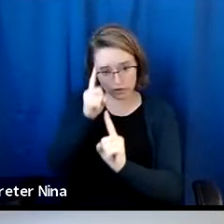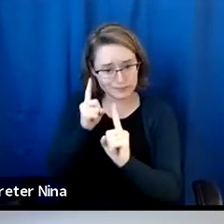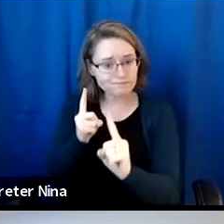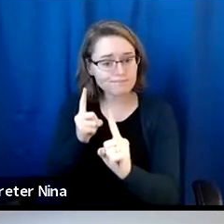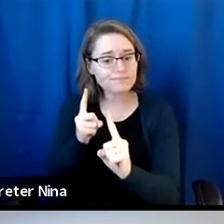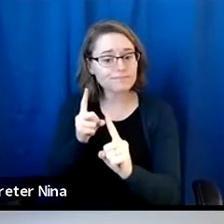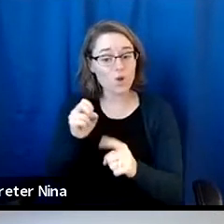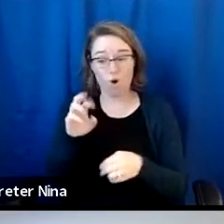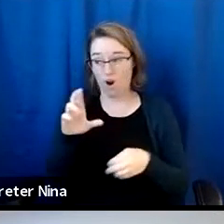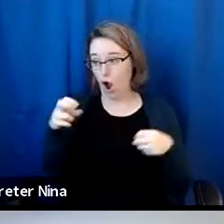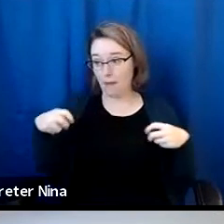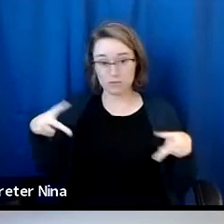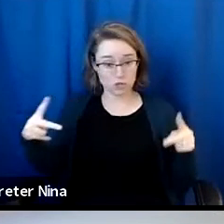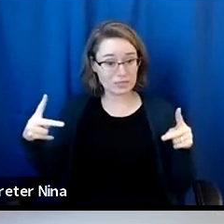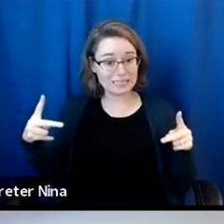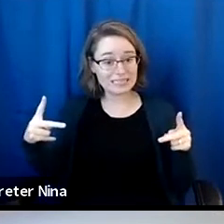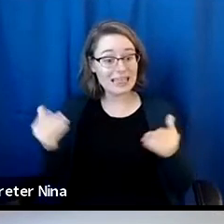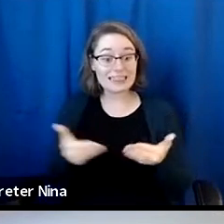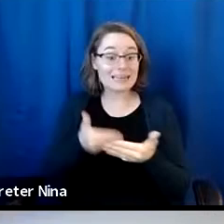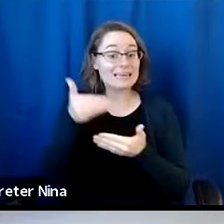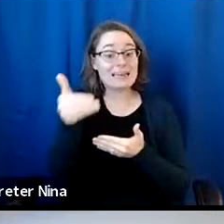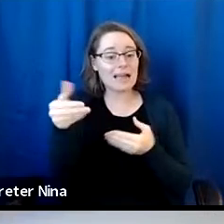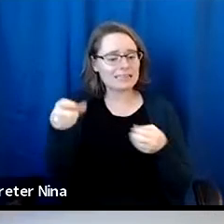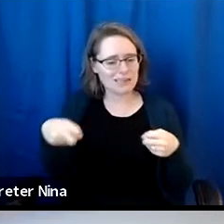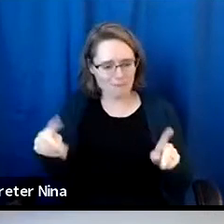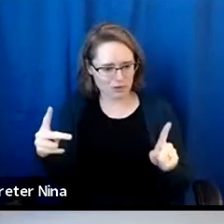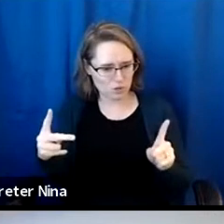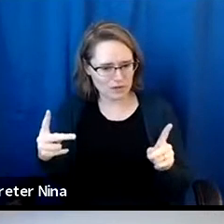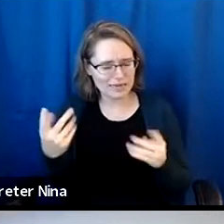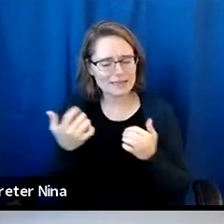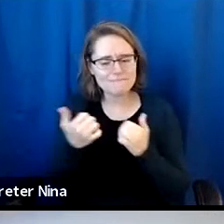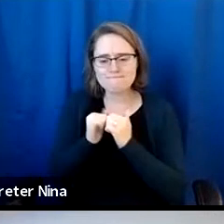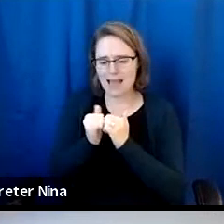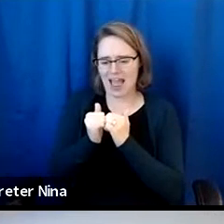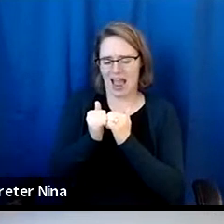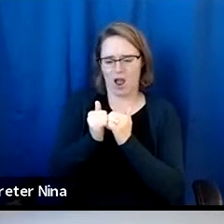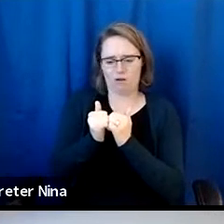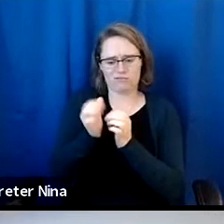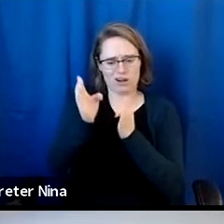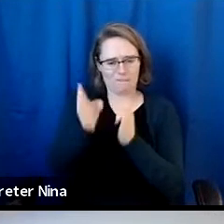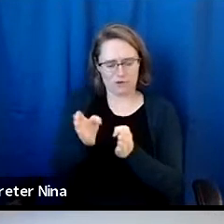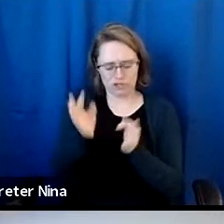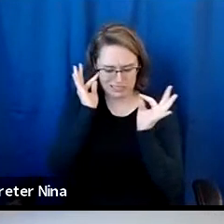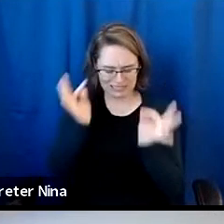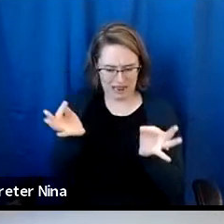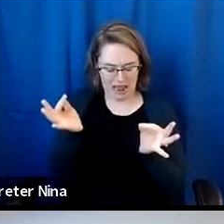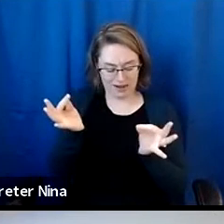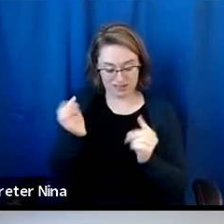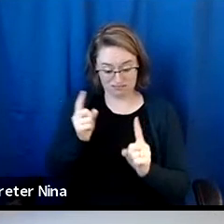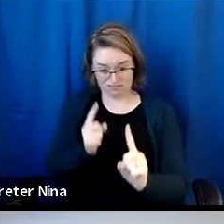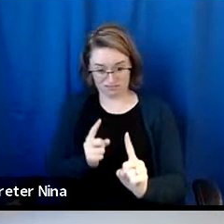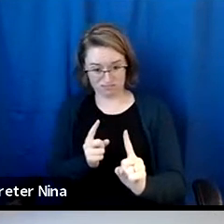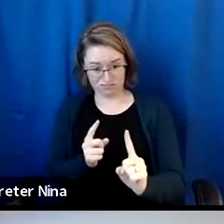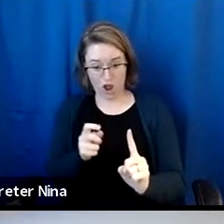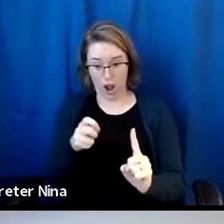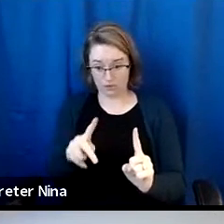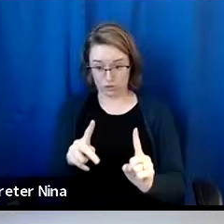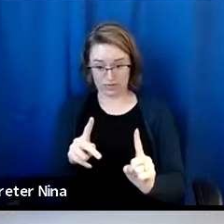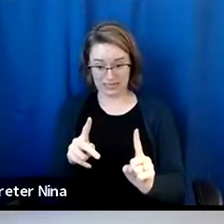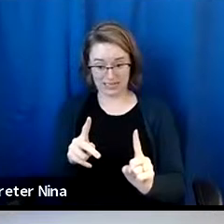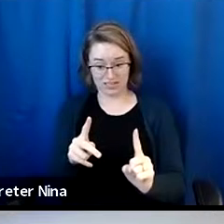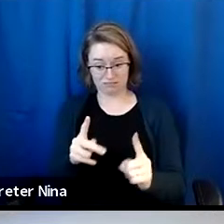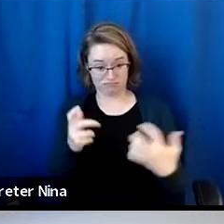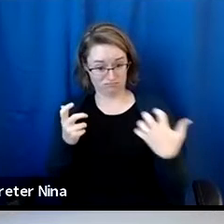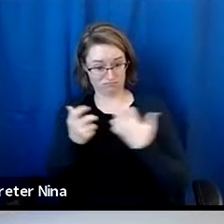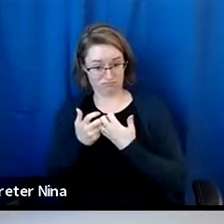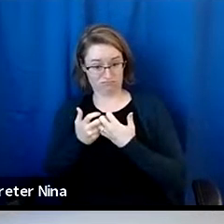even opportunities, the next opportunity, how should a person determine if an opportunity is